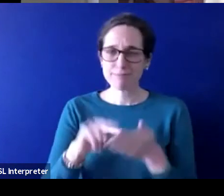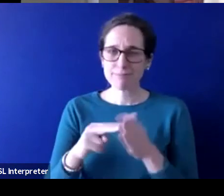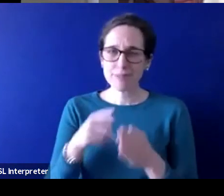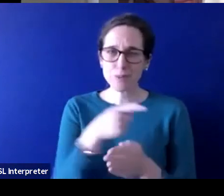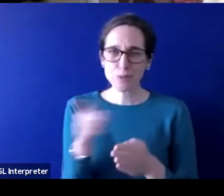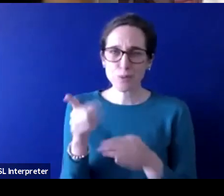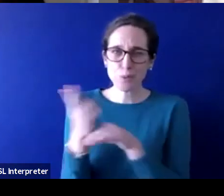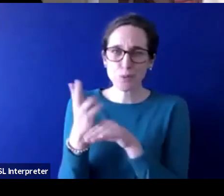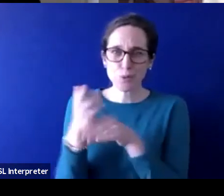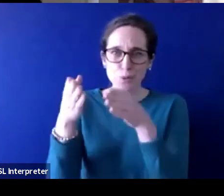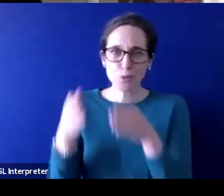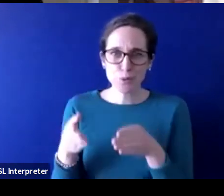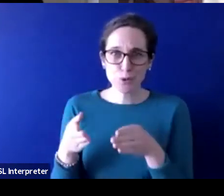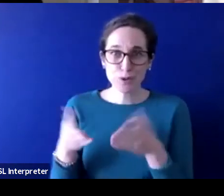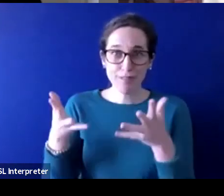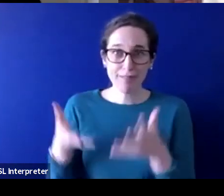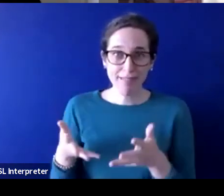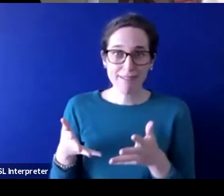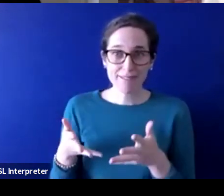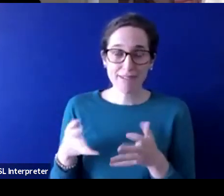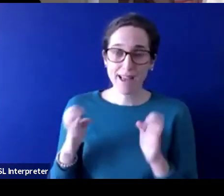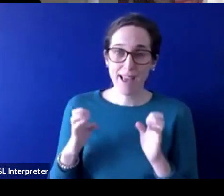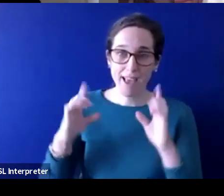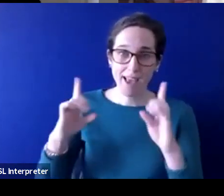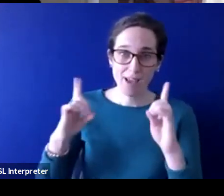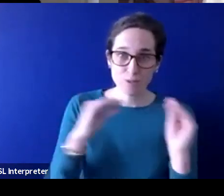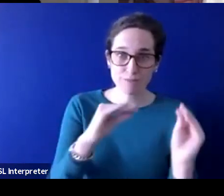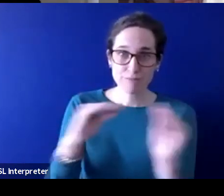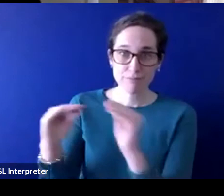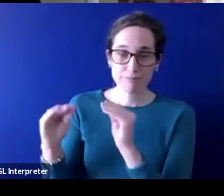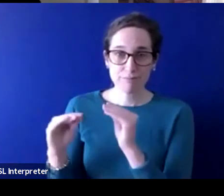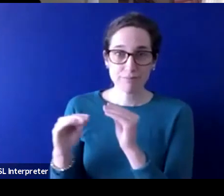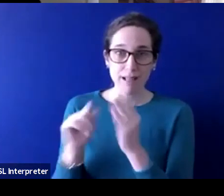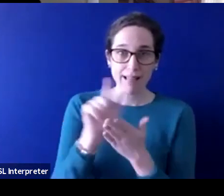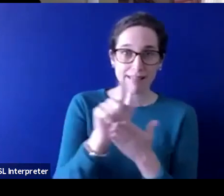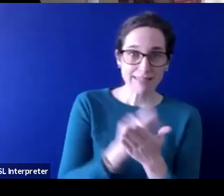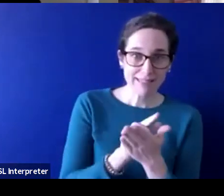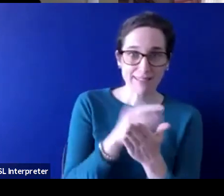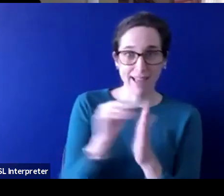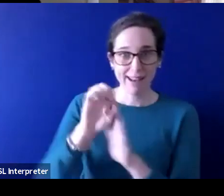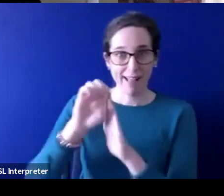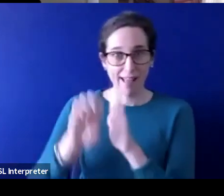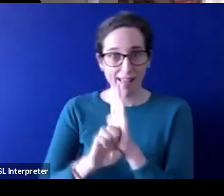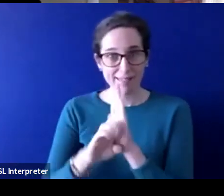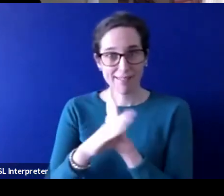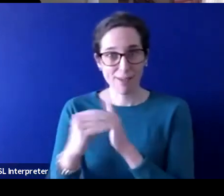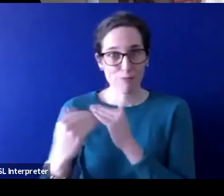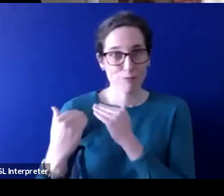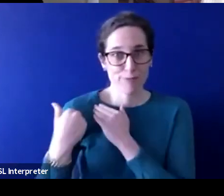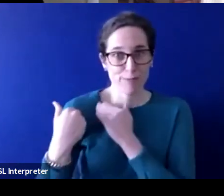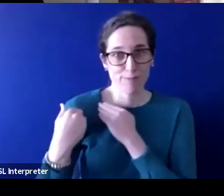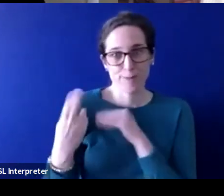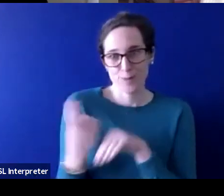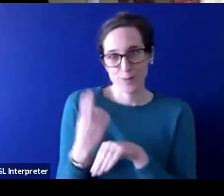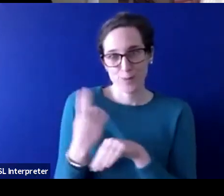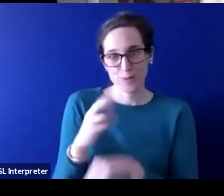Let's see here. What's left is the user and educating them to use media legally and ethically and responsibly. So how can we do that?